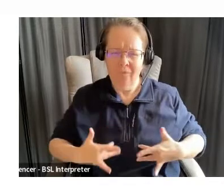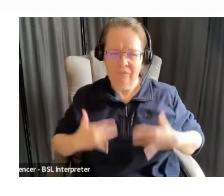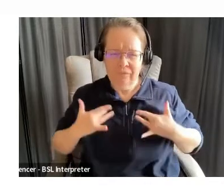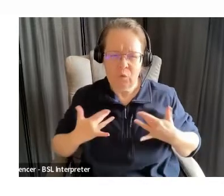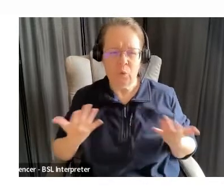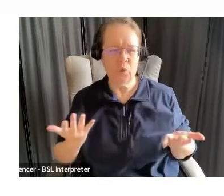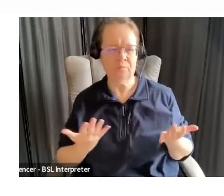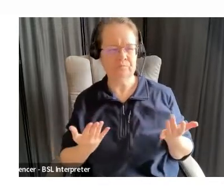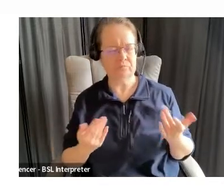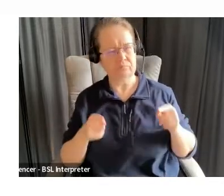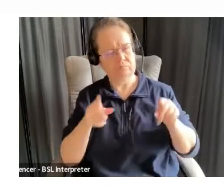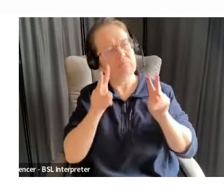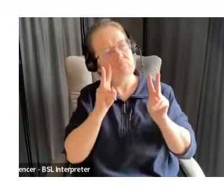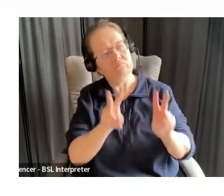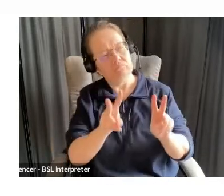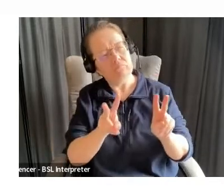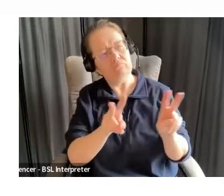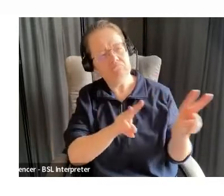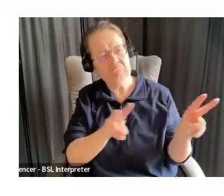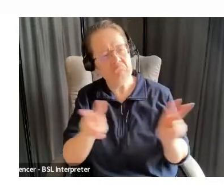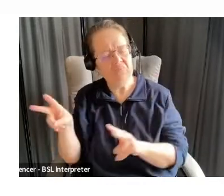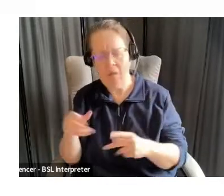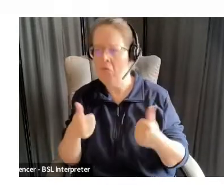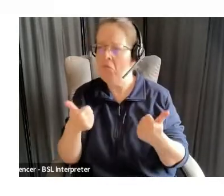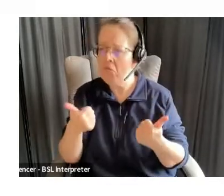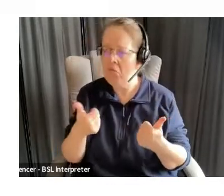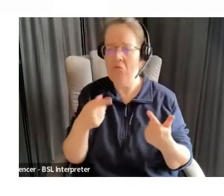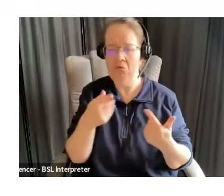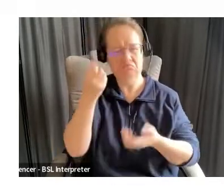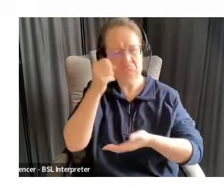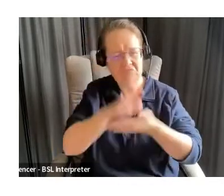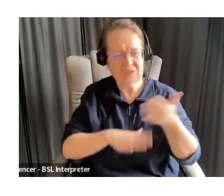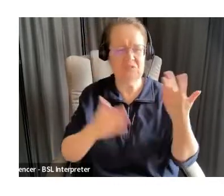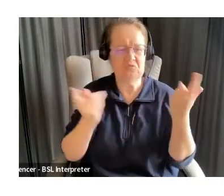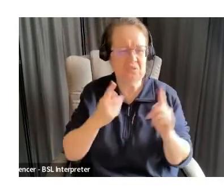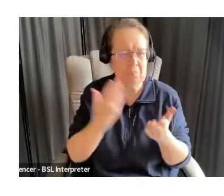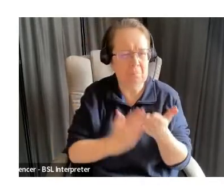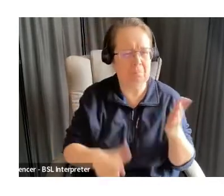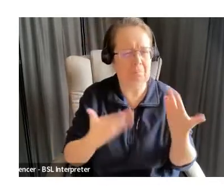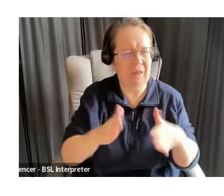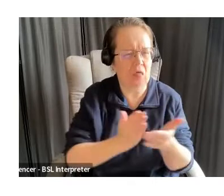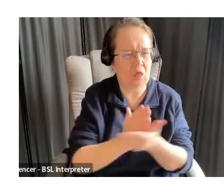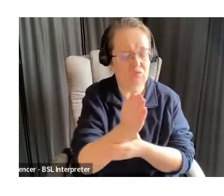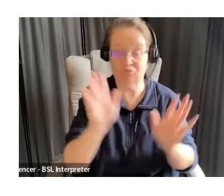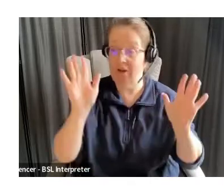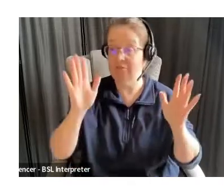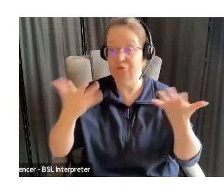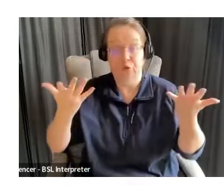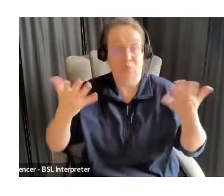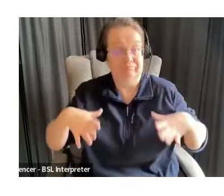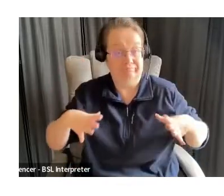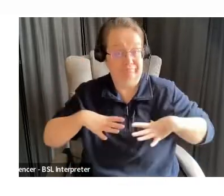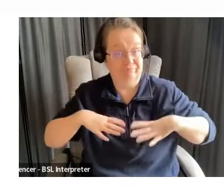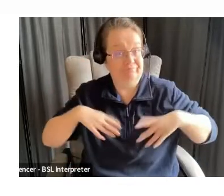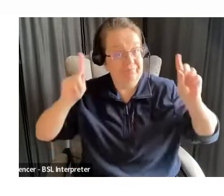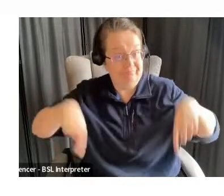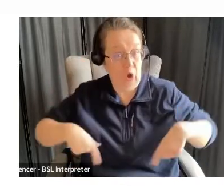into how you feel and the sort of experiences you've had at interview. So let's go.